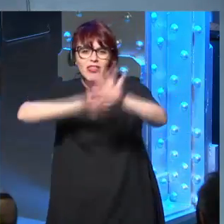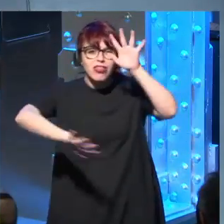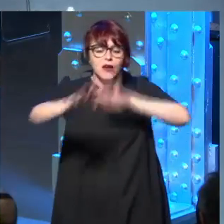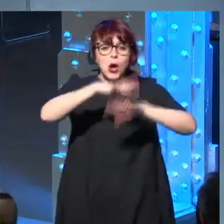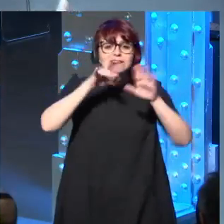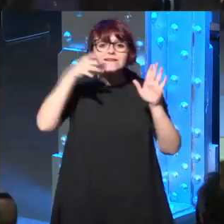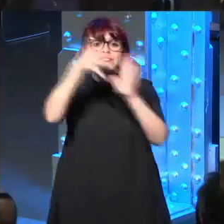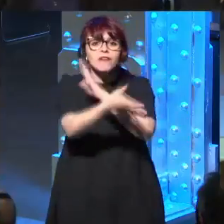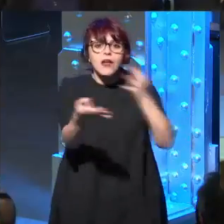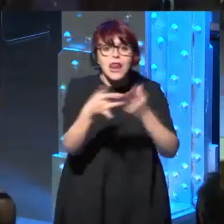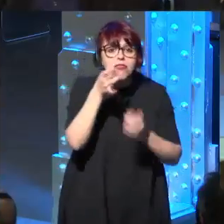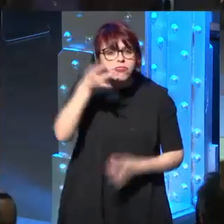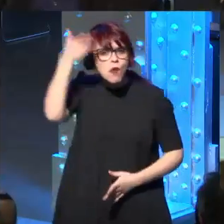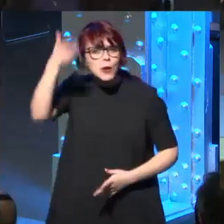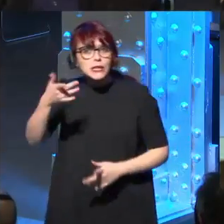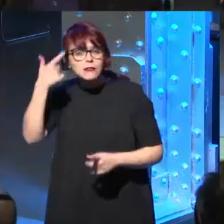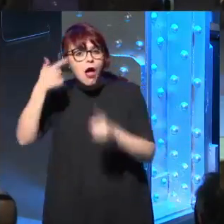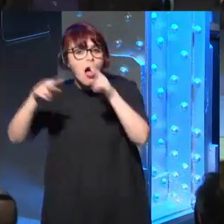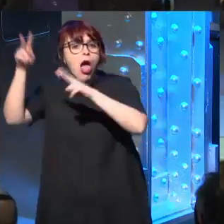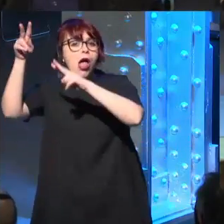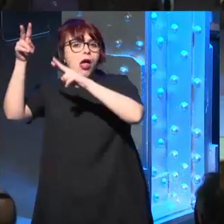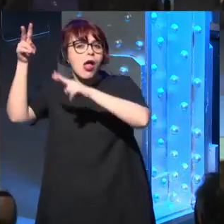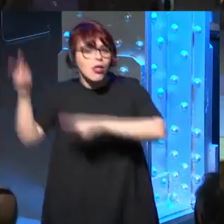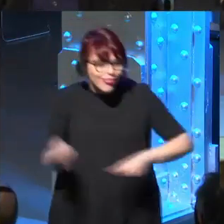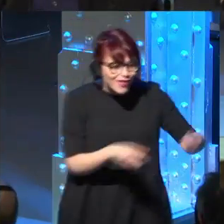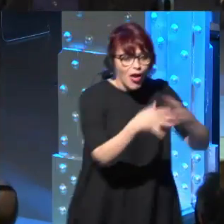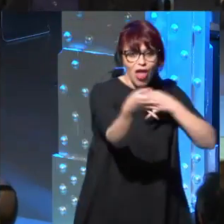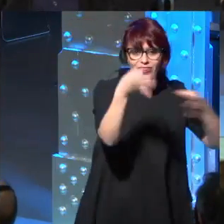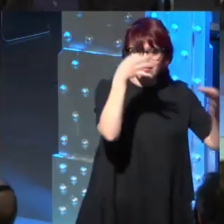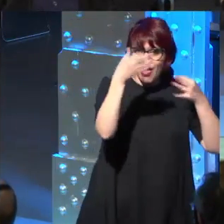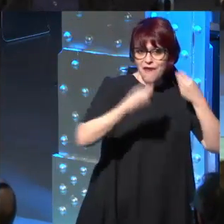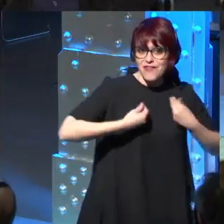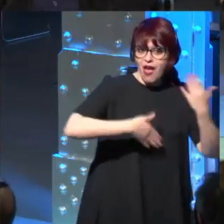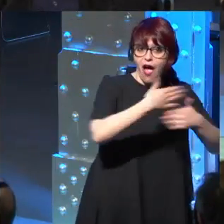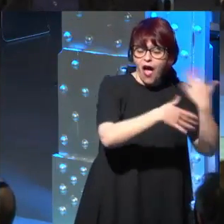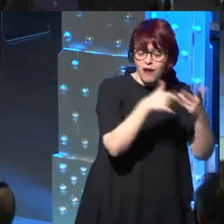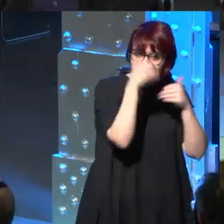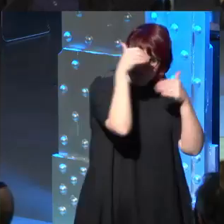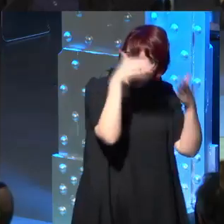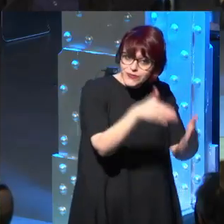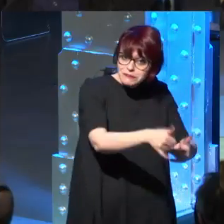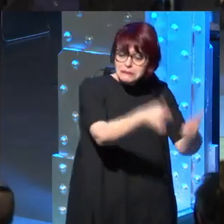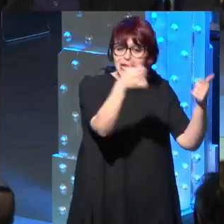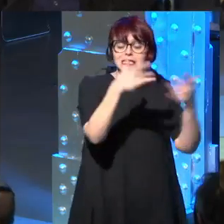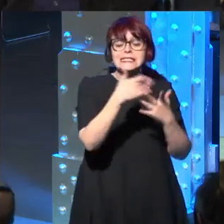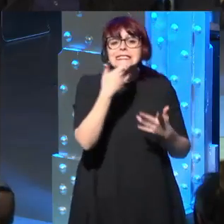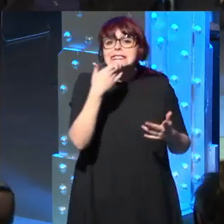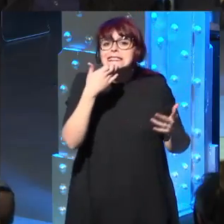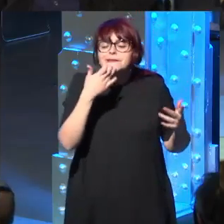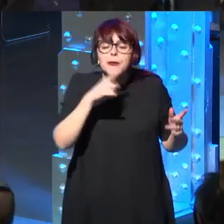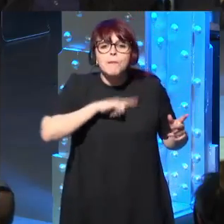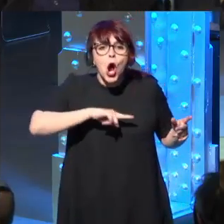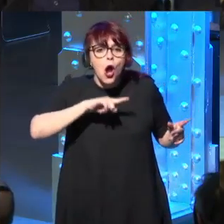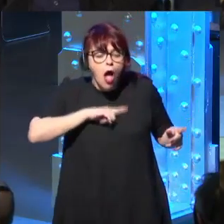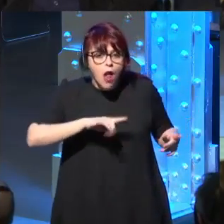our petty details of life. If there is any moral or obligation for a